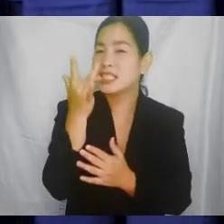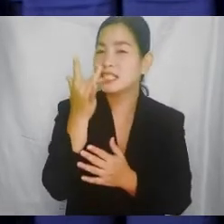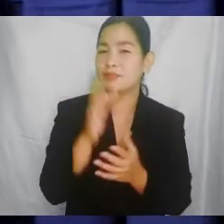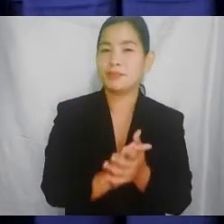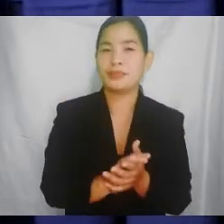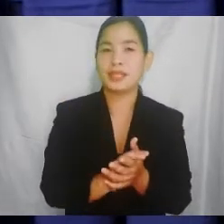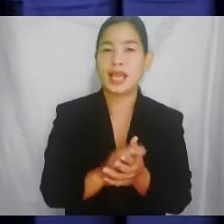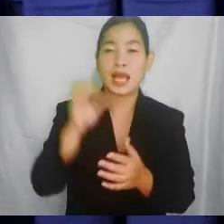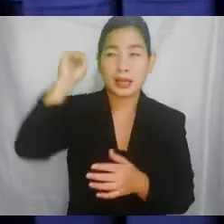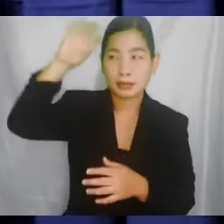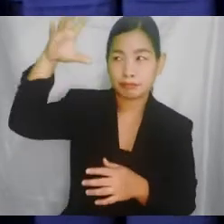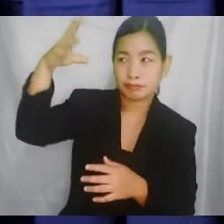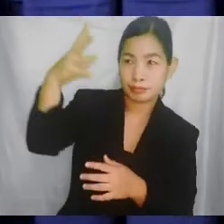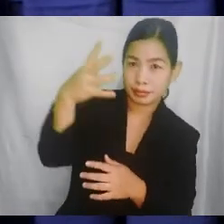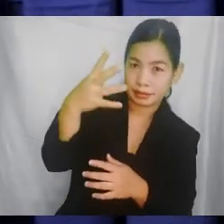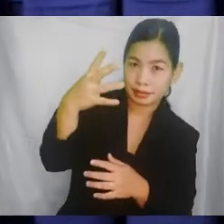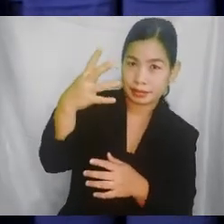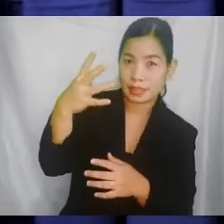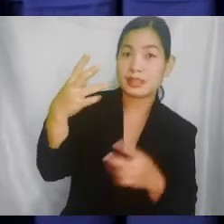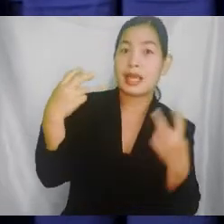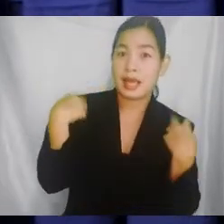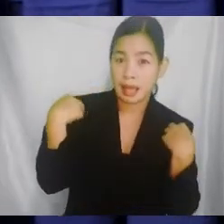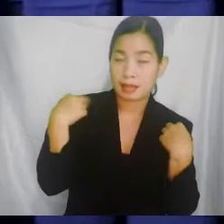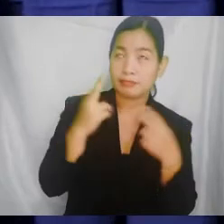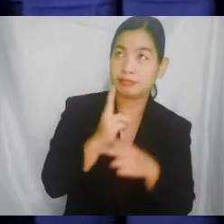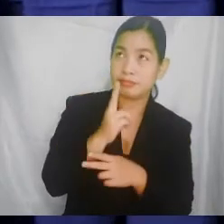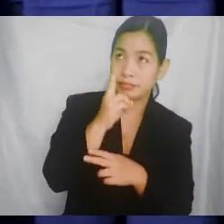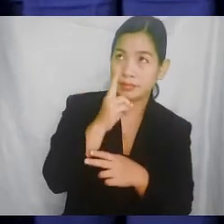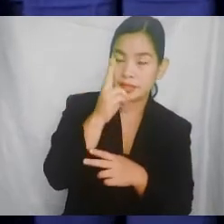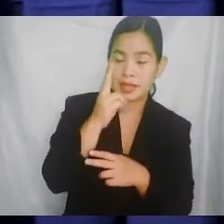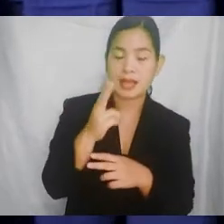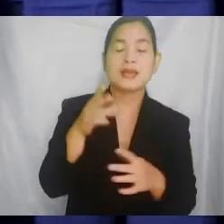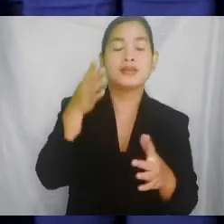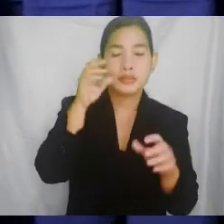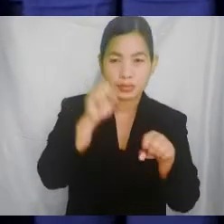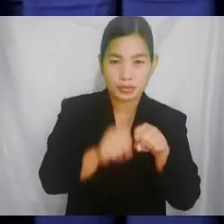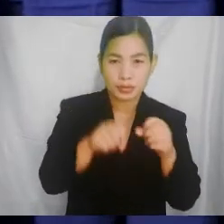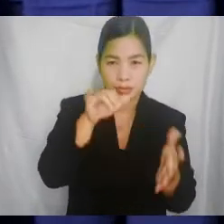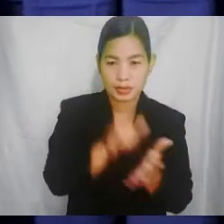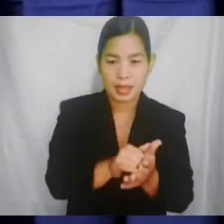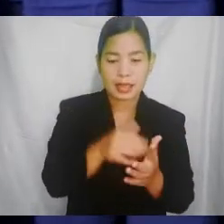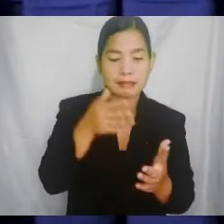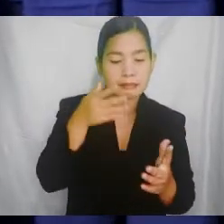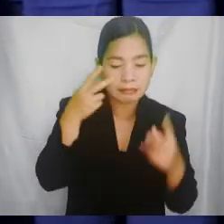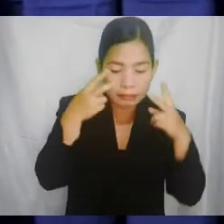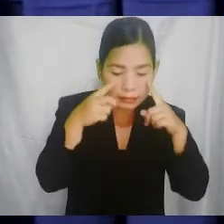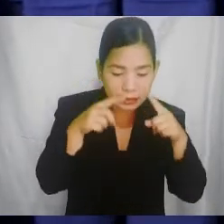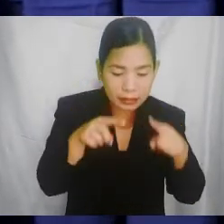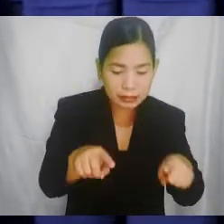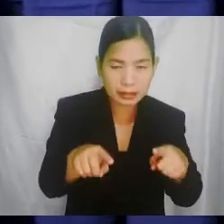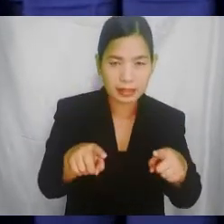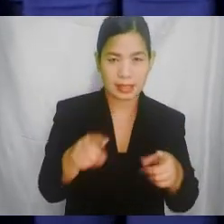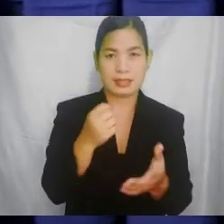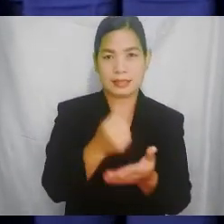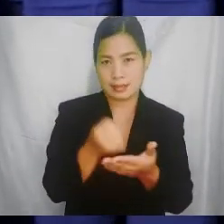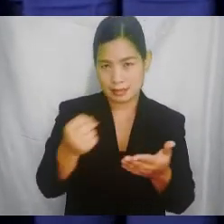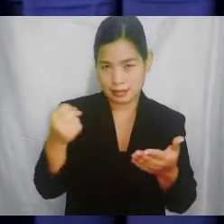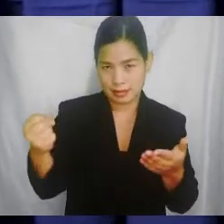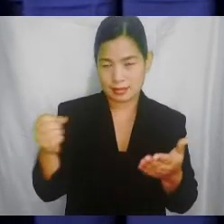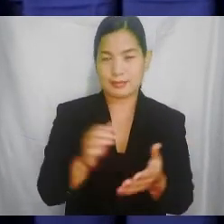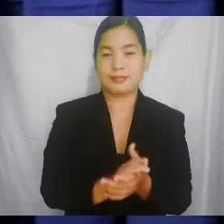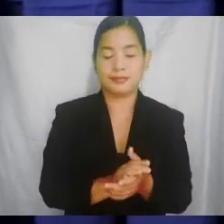light upwards through the condenser lens and through the hole in the stage onto the specimen on the